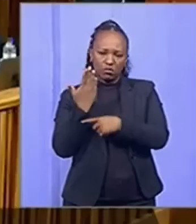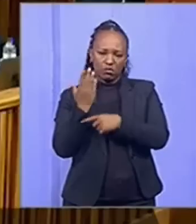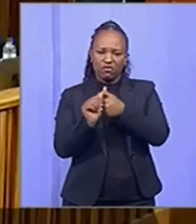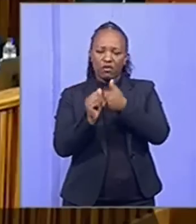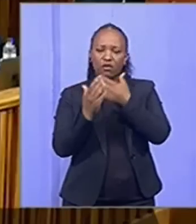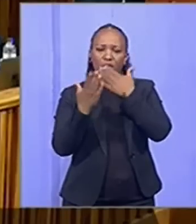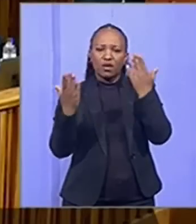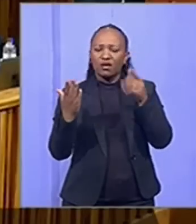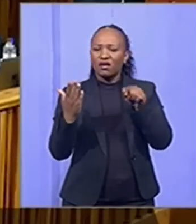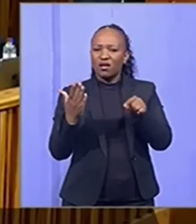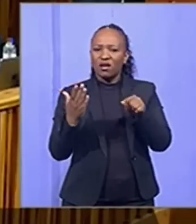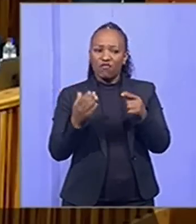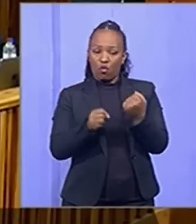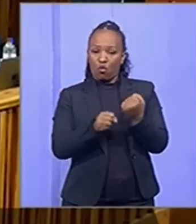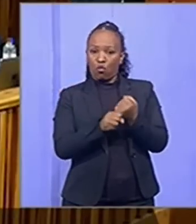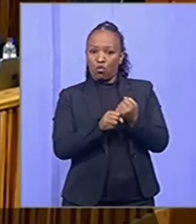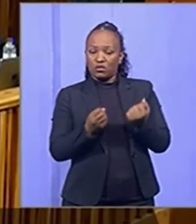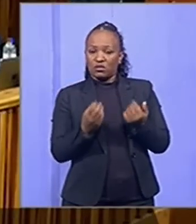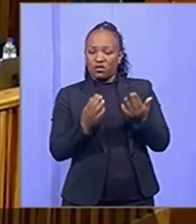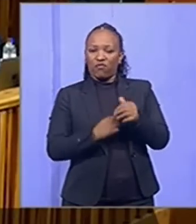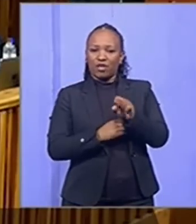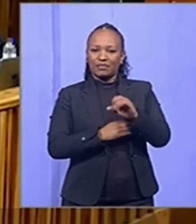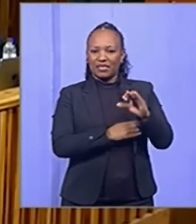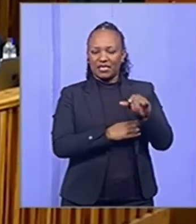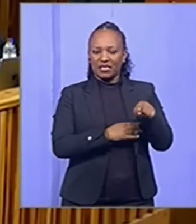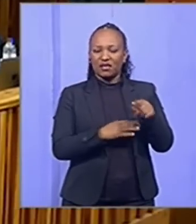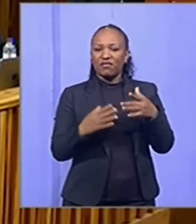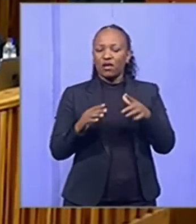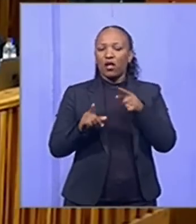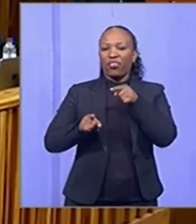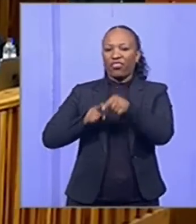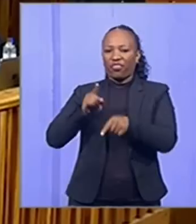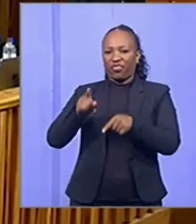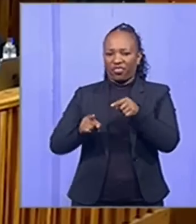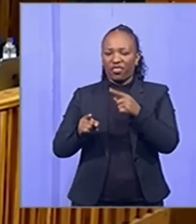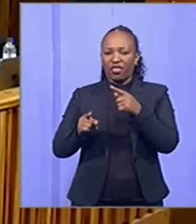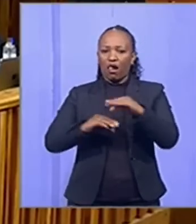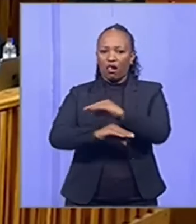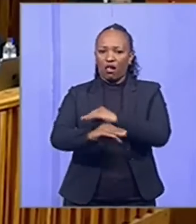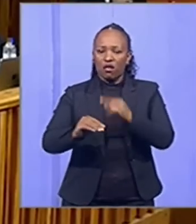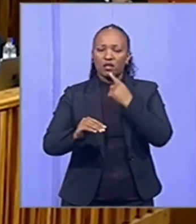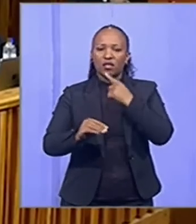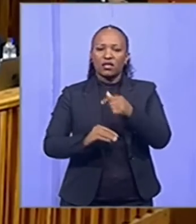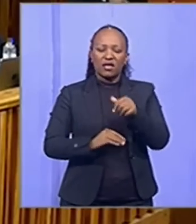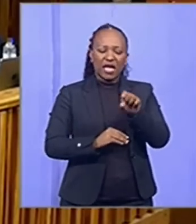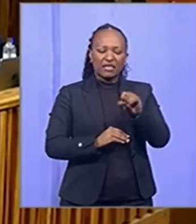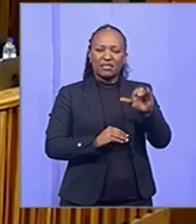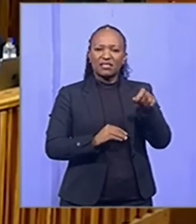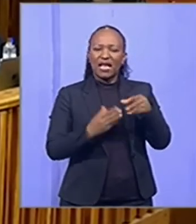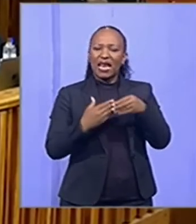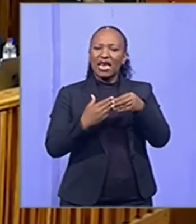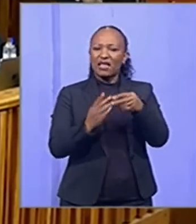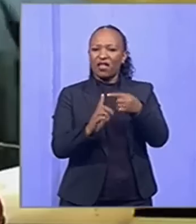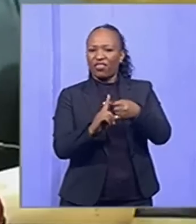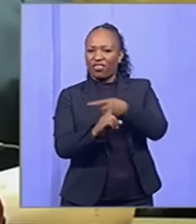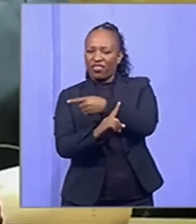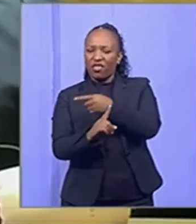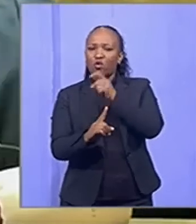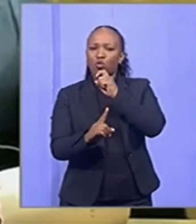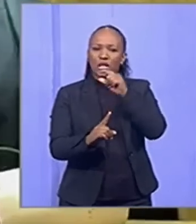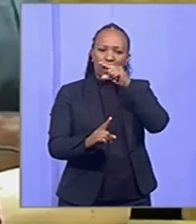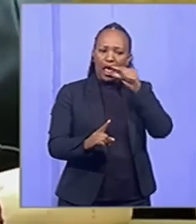ba tshebeletso e nakgaswa setjhaba. Diqoso kgotla ke ka menyenyetsi ya hore SABC la hlahisa setjhaba ka tshebediso ya lereo